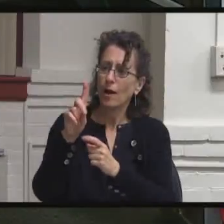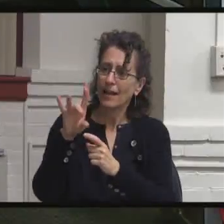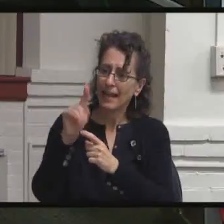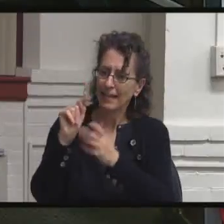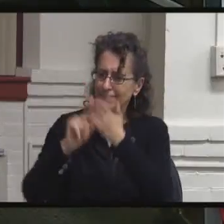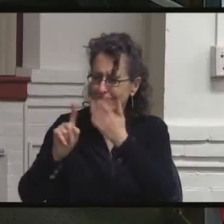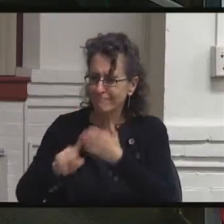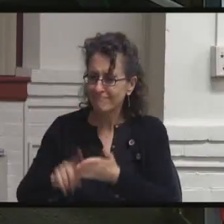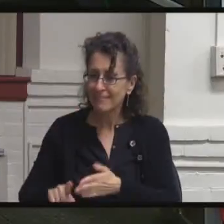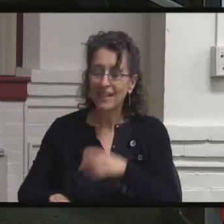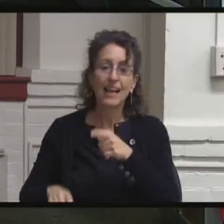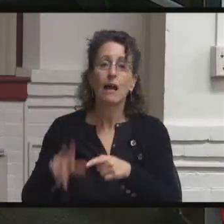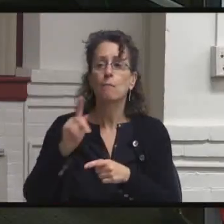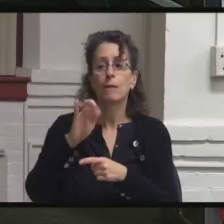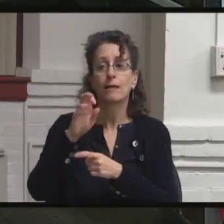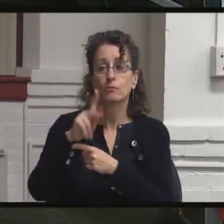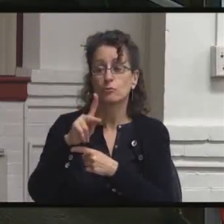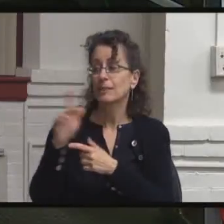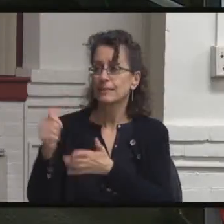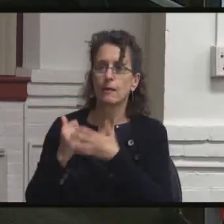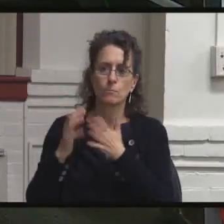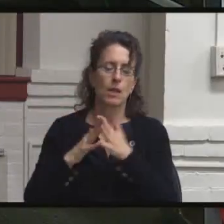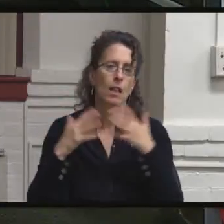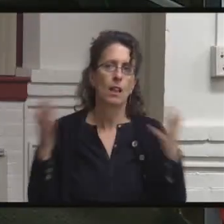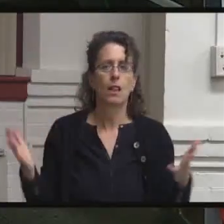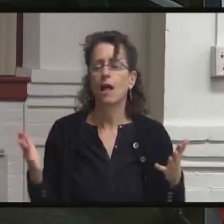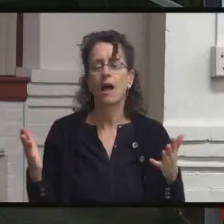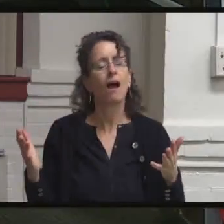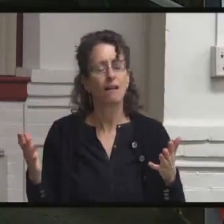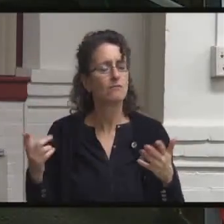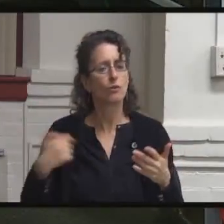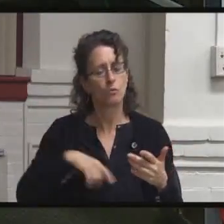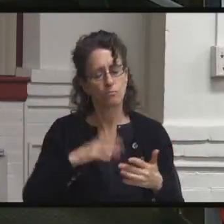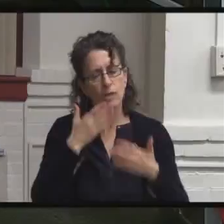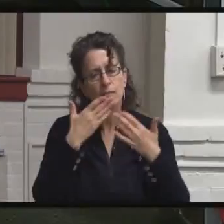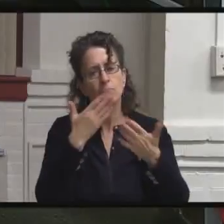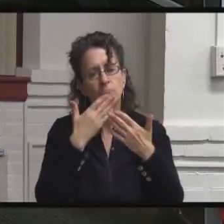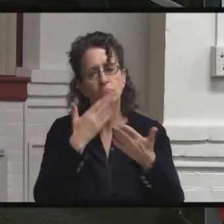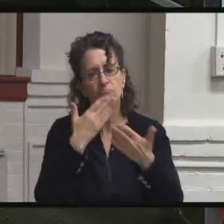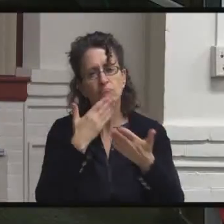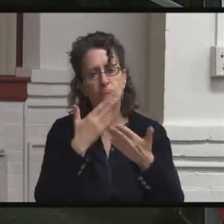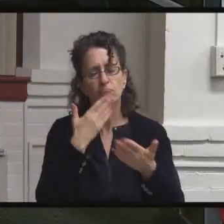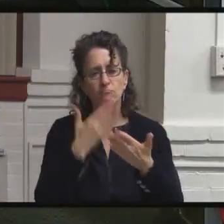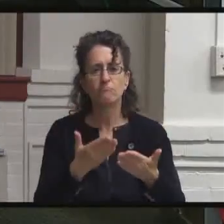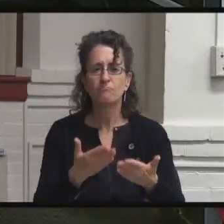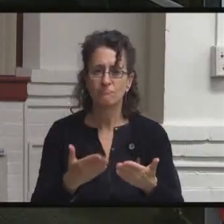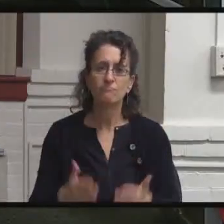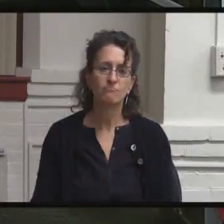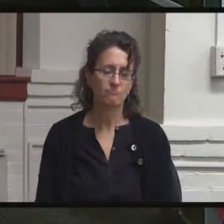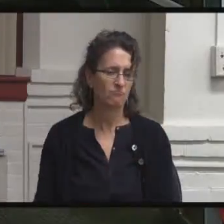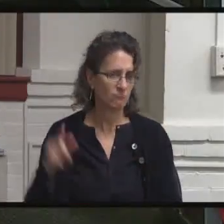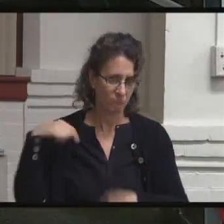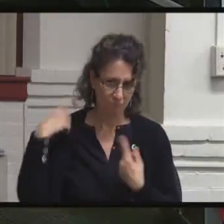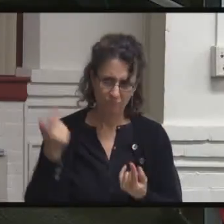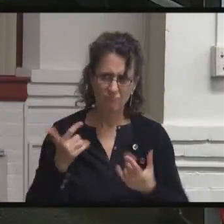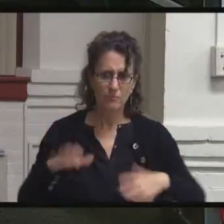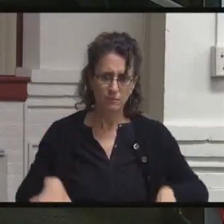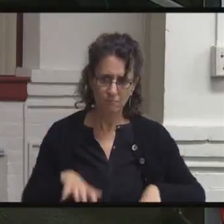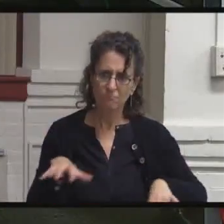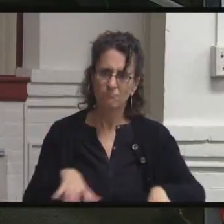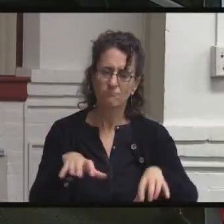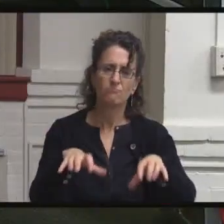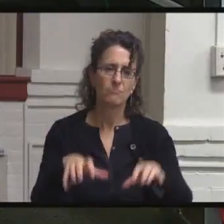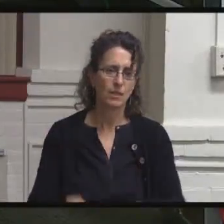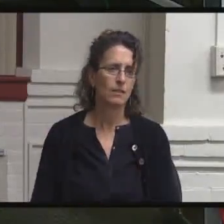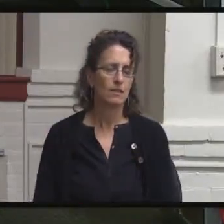next stage. So we're very happy and appreciative that we've made it to this point. And as Patrick said,